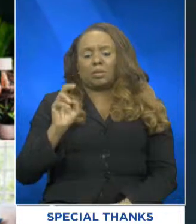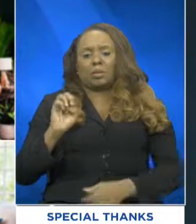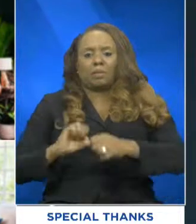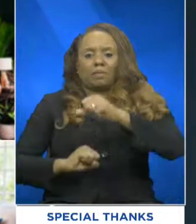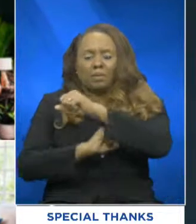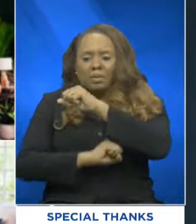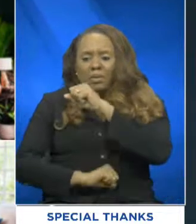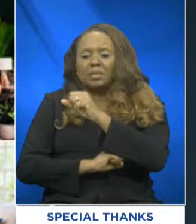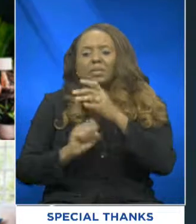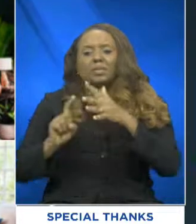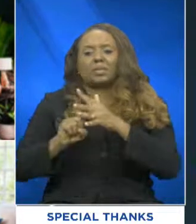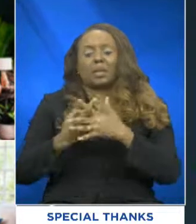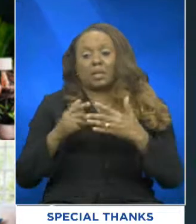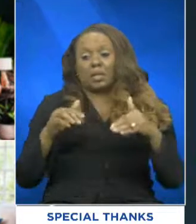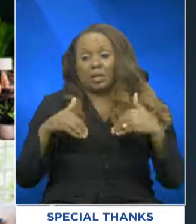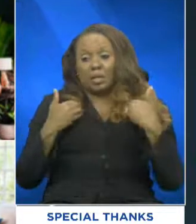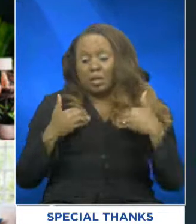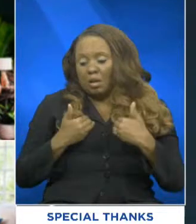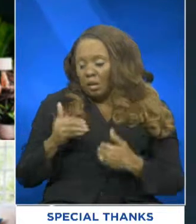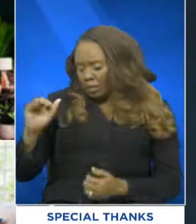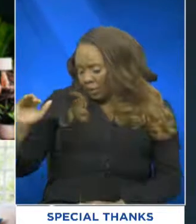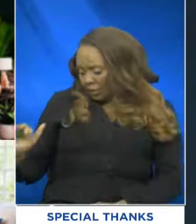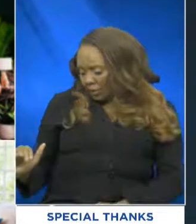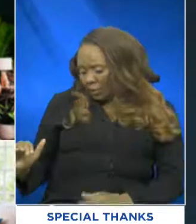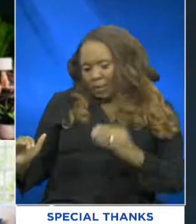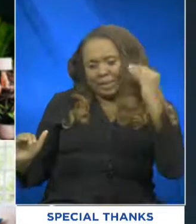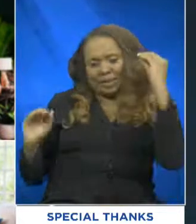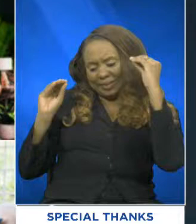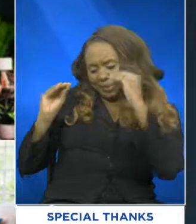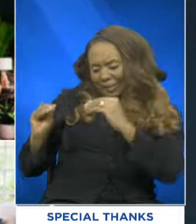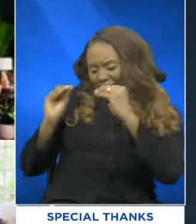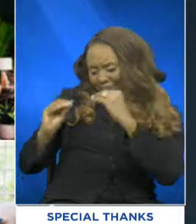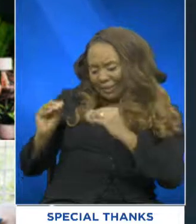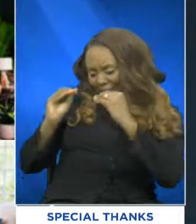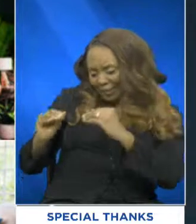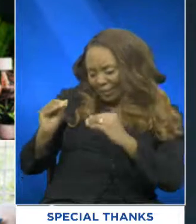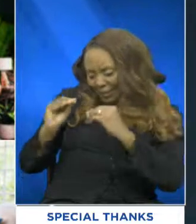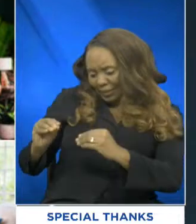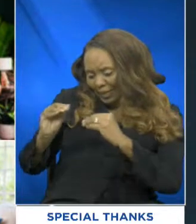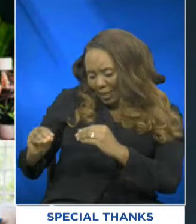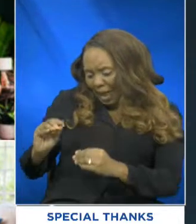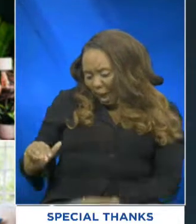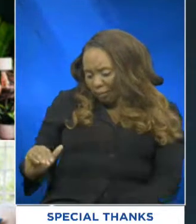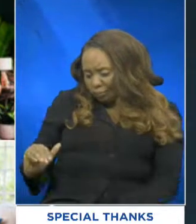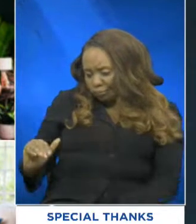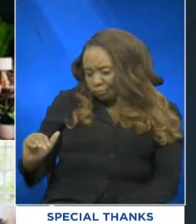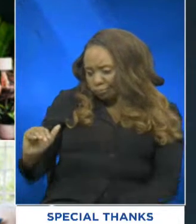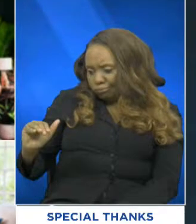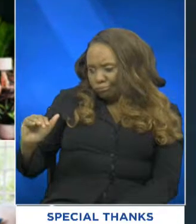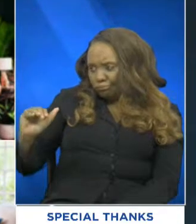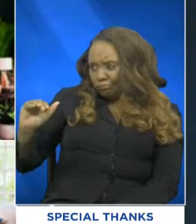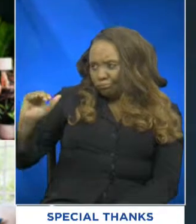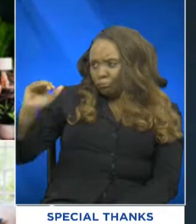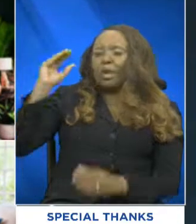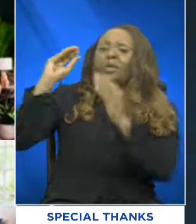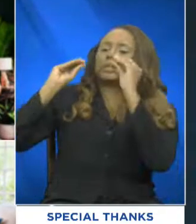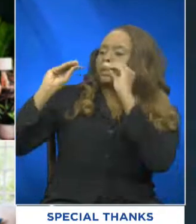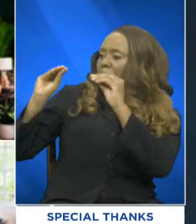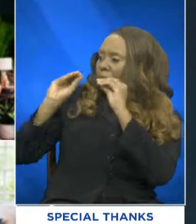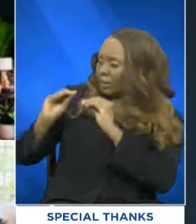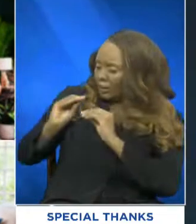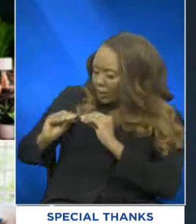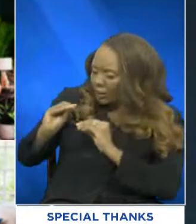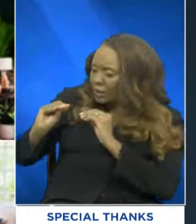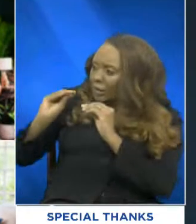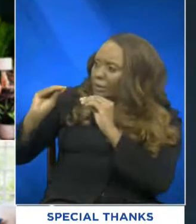even younger, and education begins then. But it must continue through your young adulthood, because it